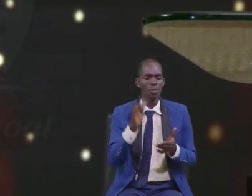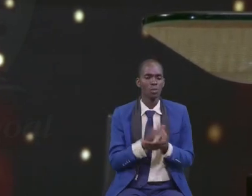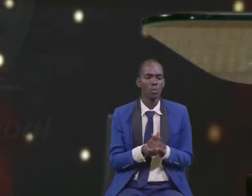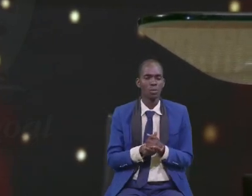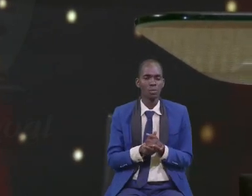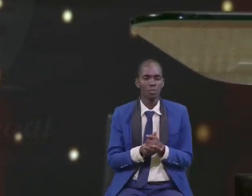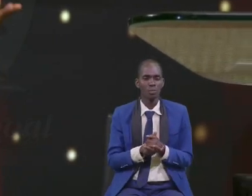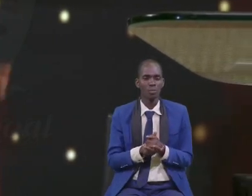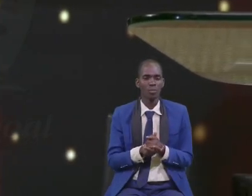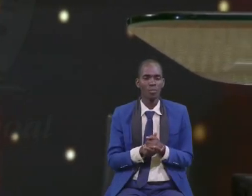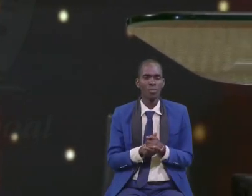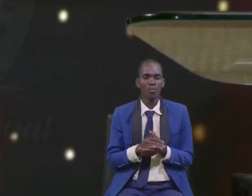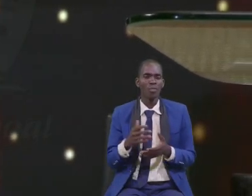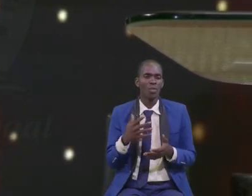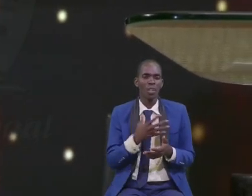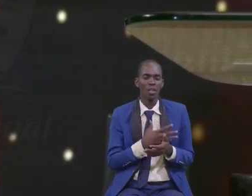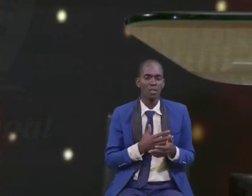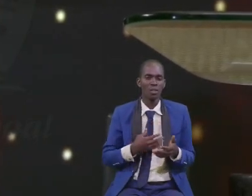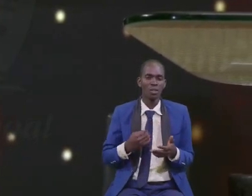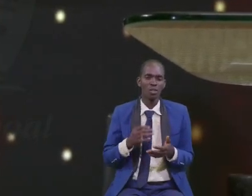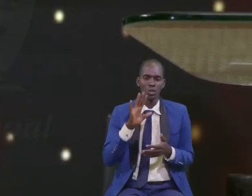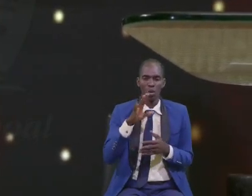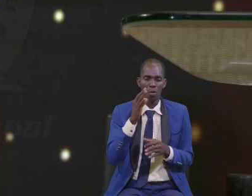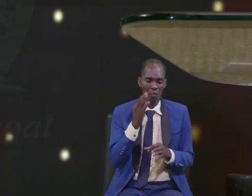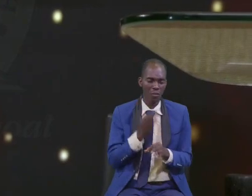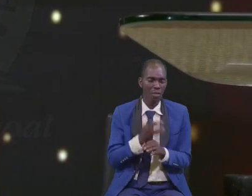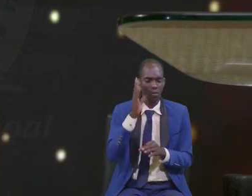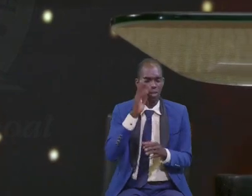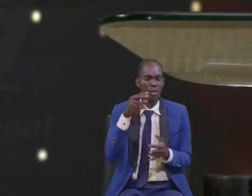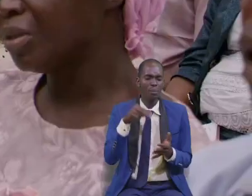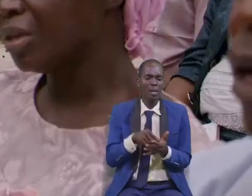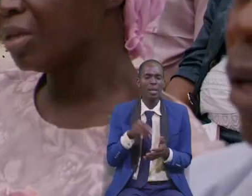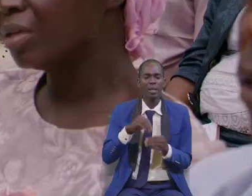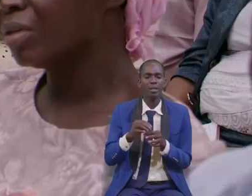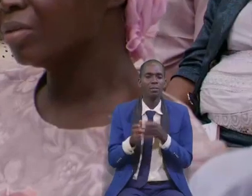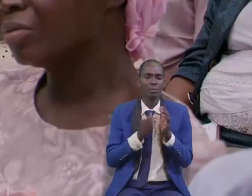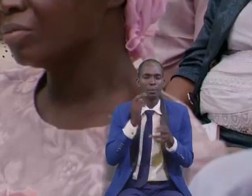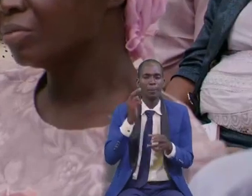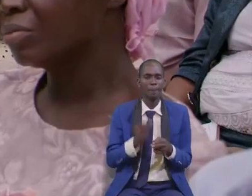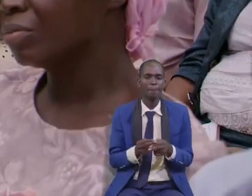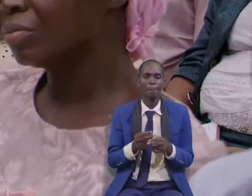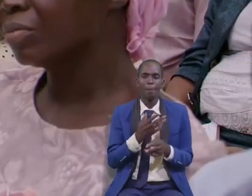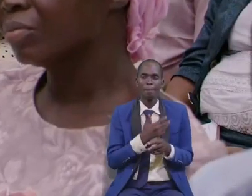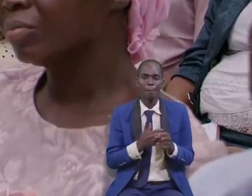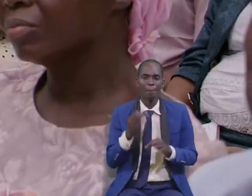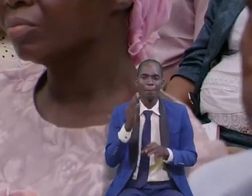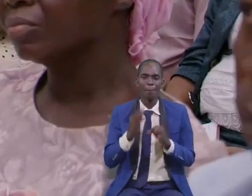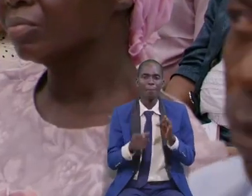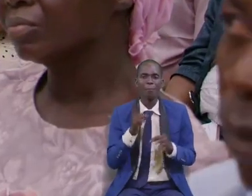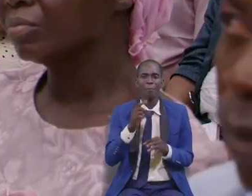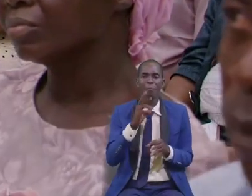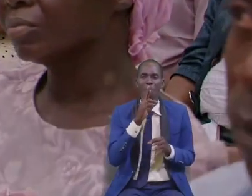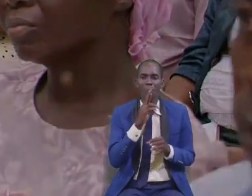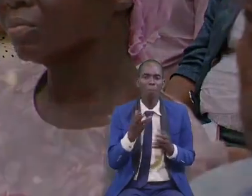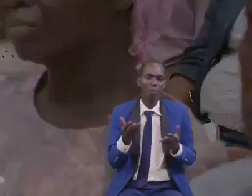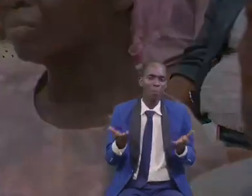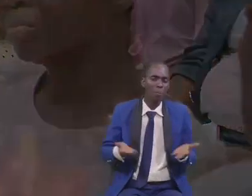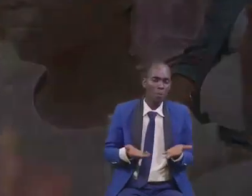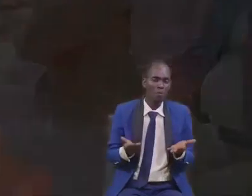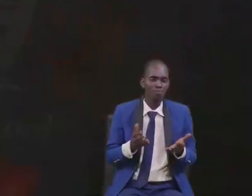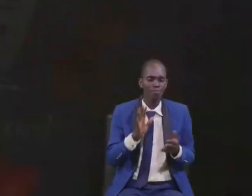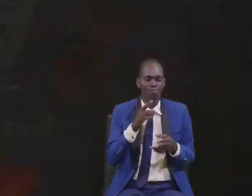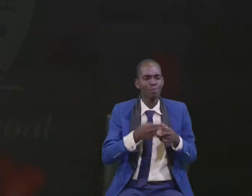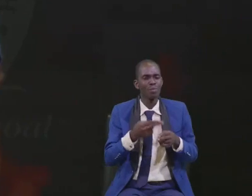fire, is standing. Your faith will stand in Jesus' name. And if you're here, sister